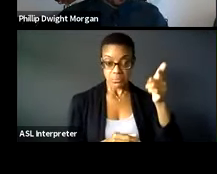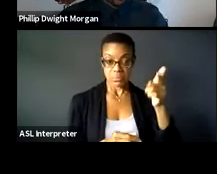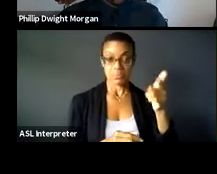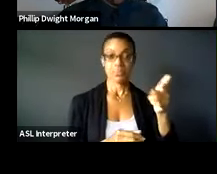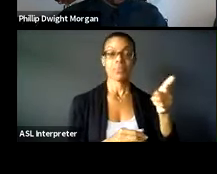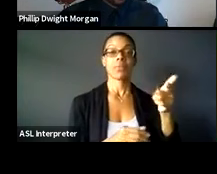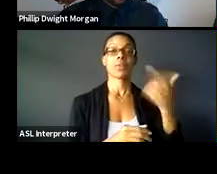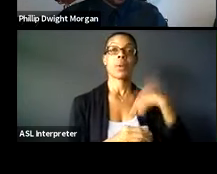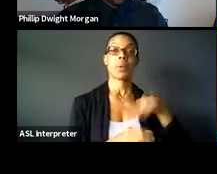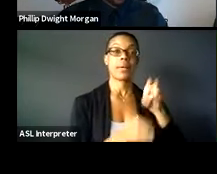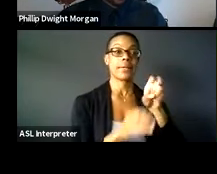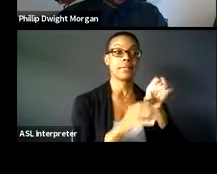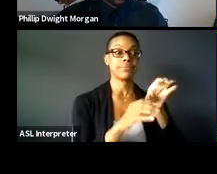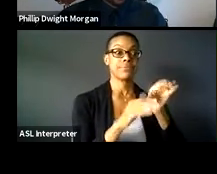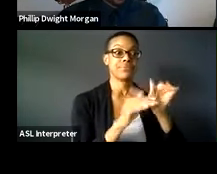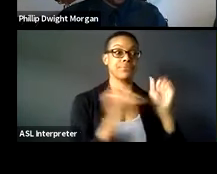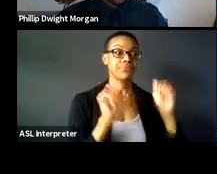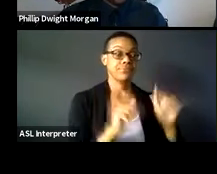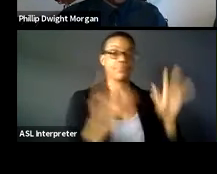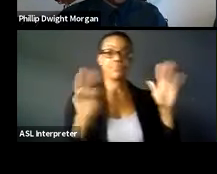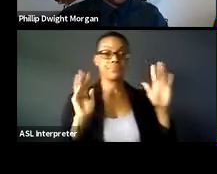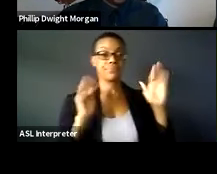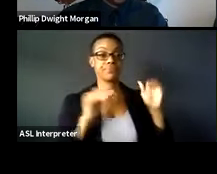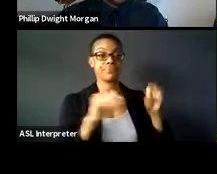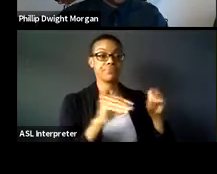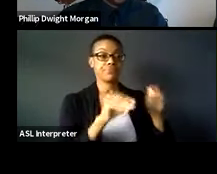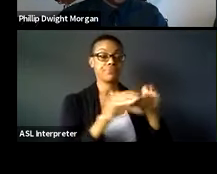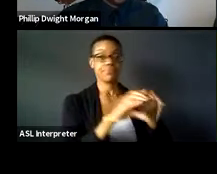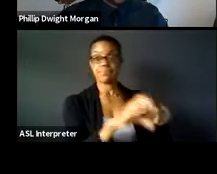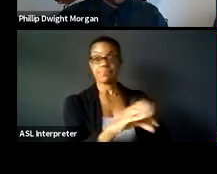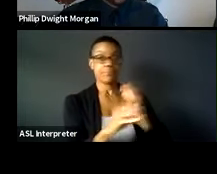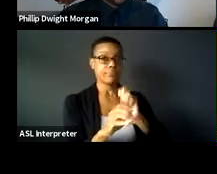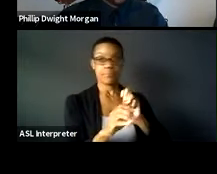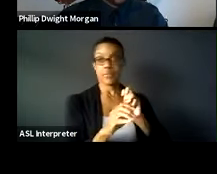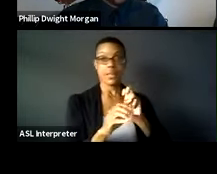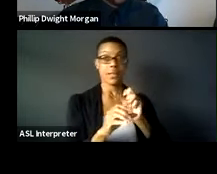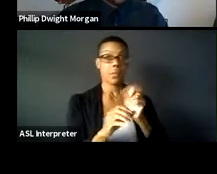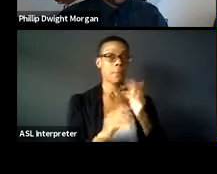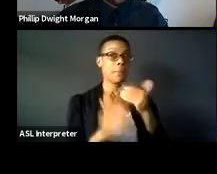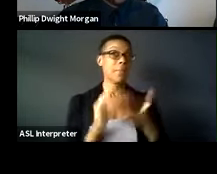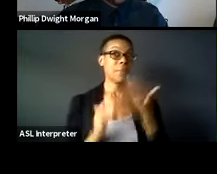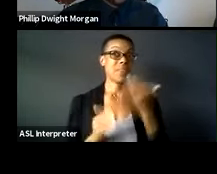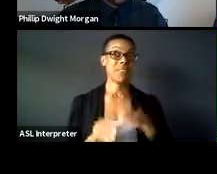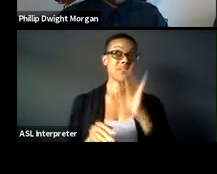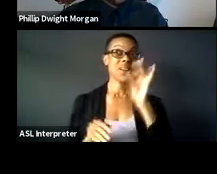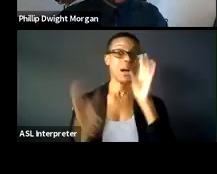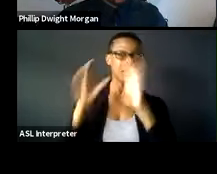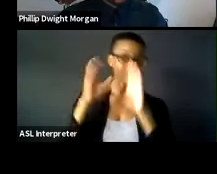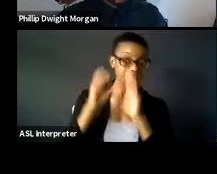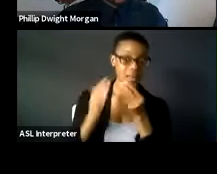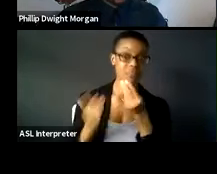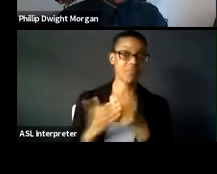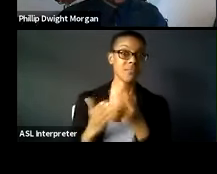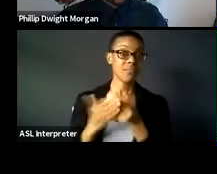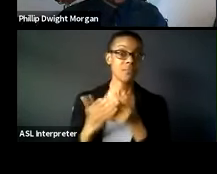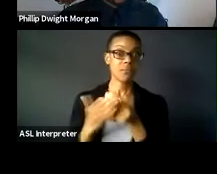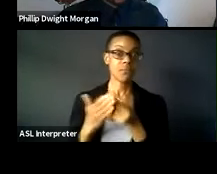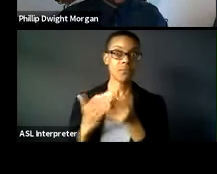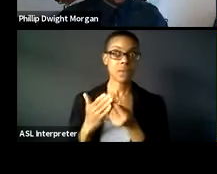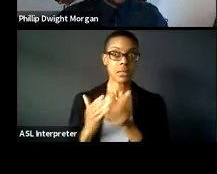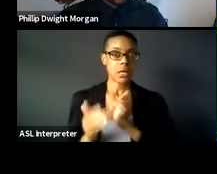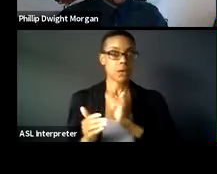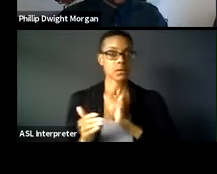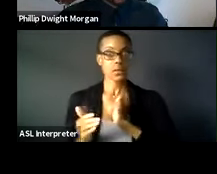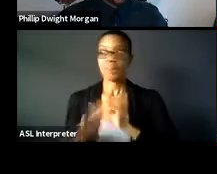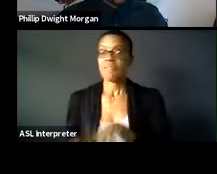and we really thought about, like, could we continue to operate this business by finding our own funding? And which I did. I secured funding.